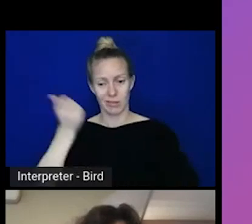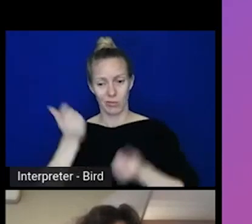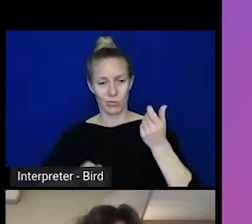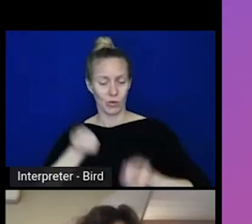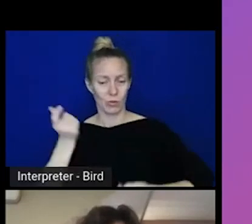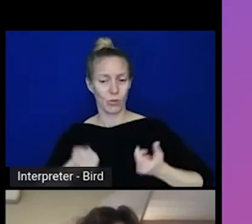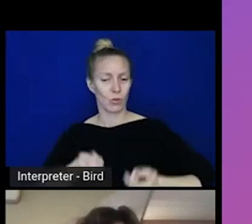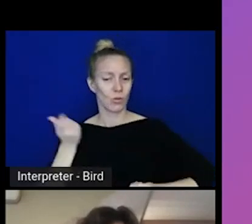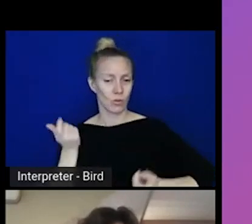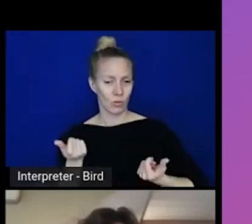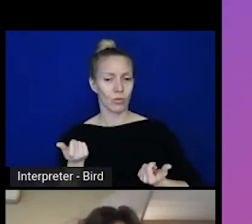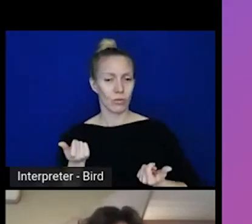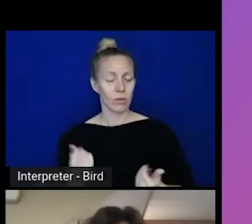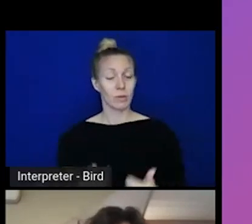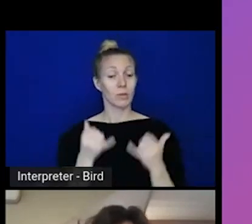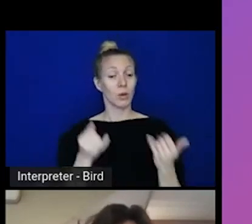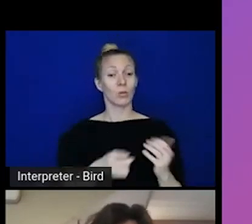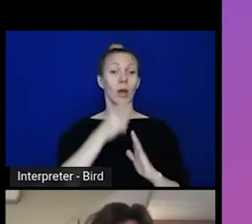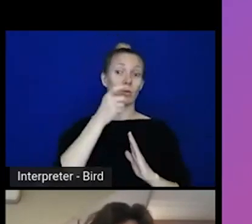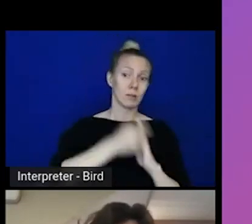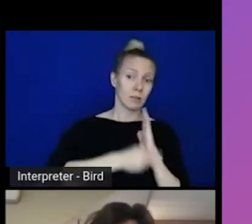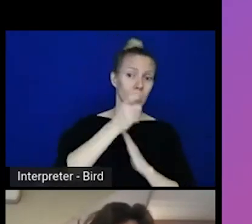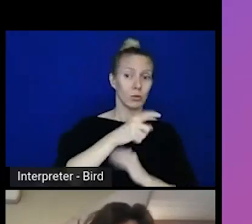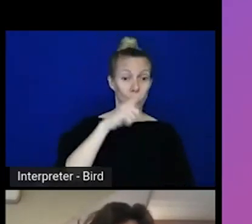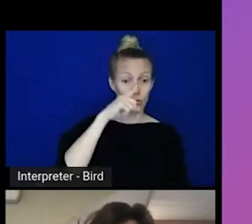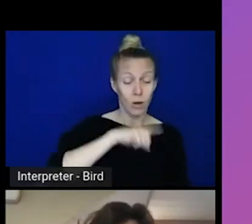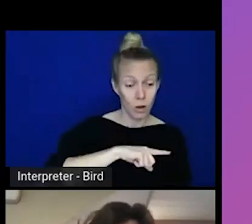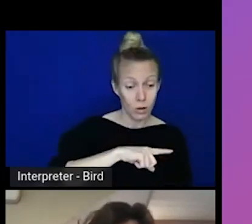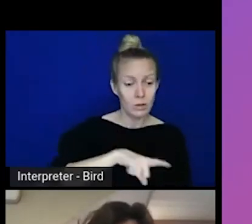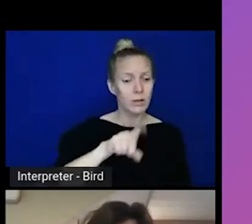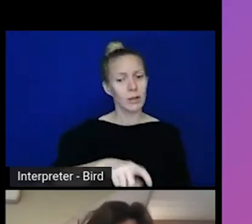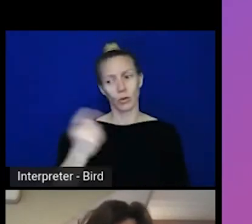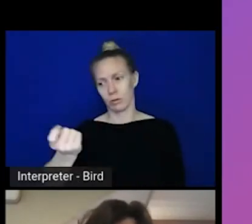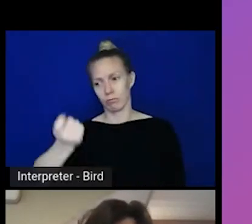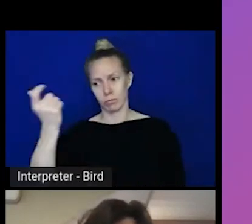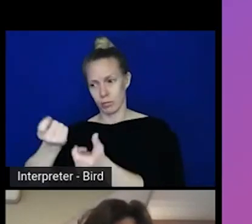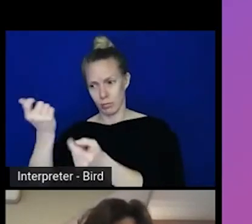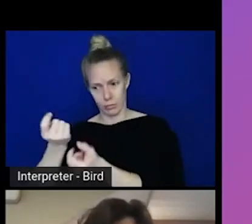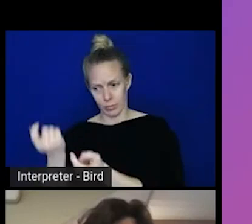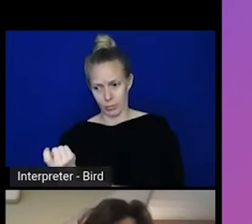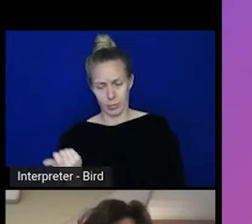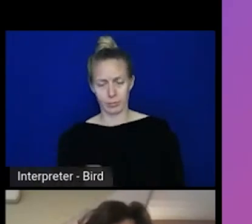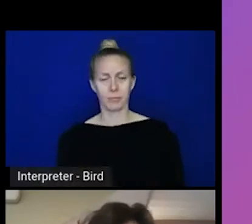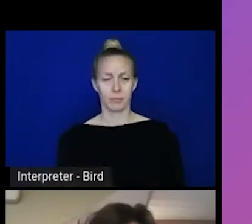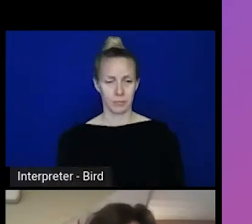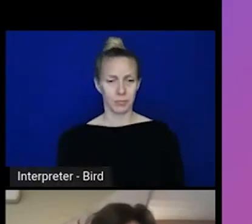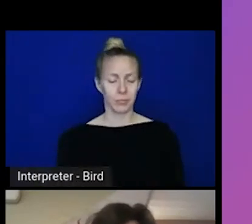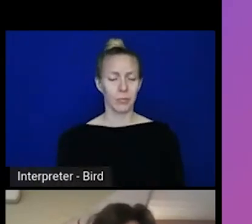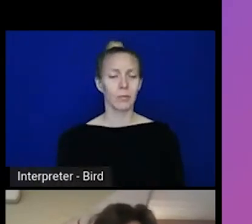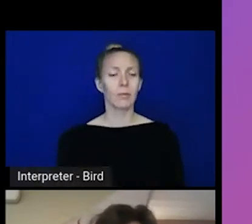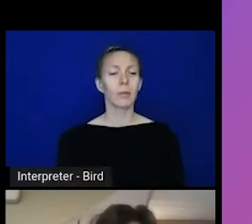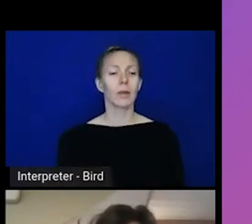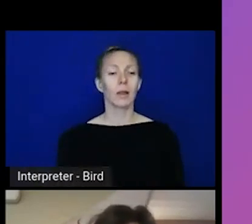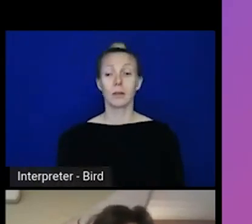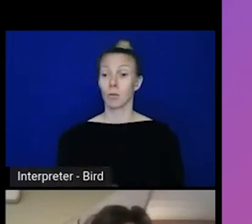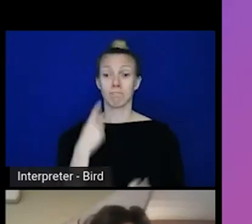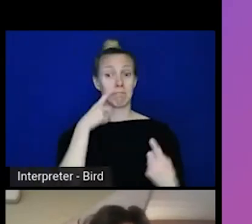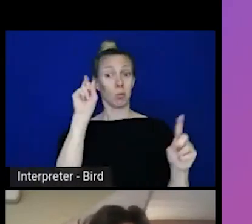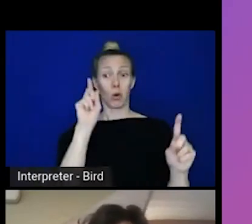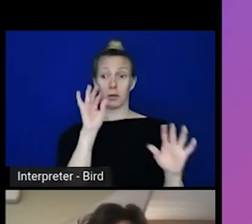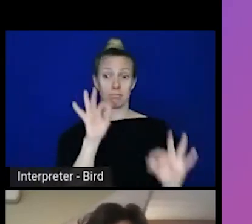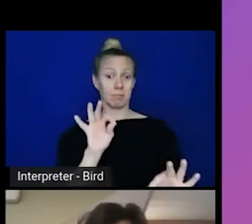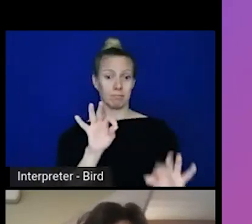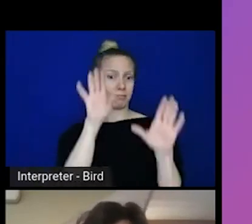now it's default to false. I should remove all of this access. And that worked great. We were able to remove